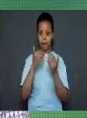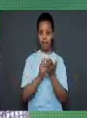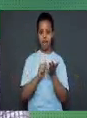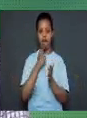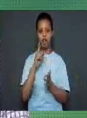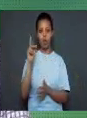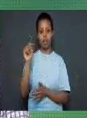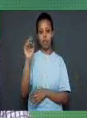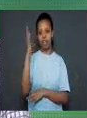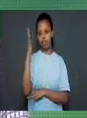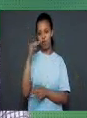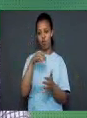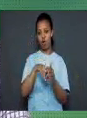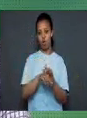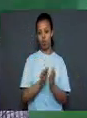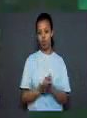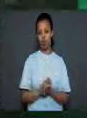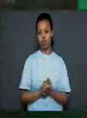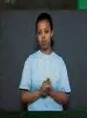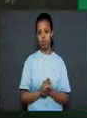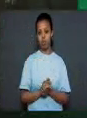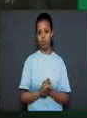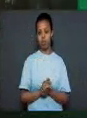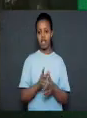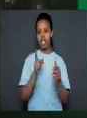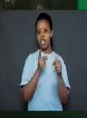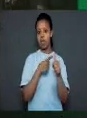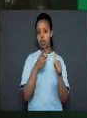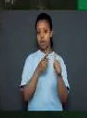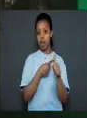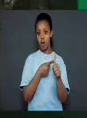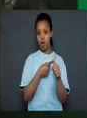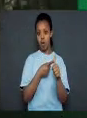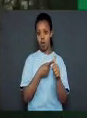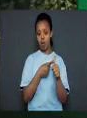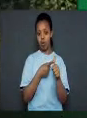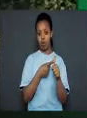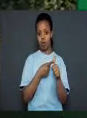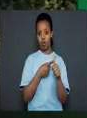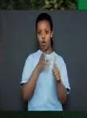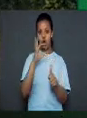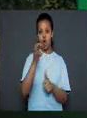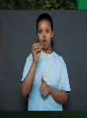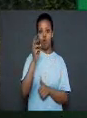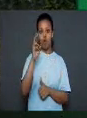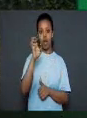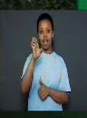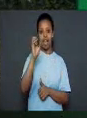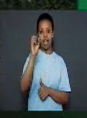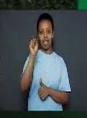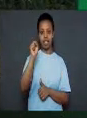in temperate forests. The first is the forest canopy